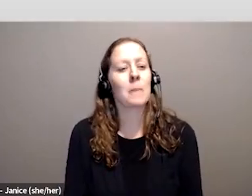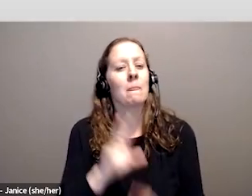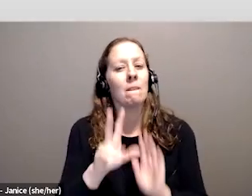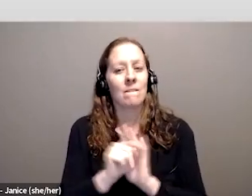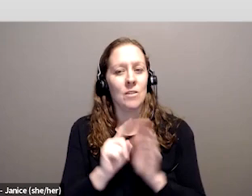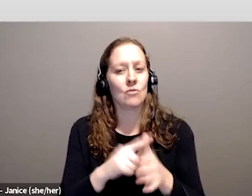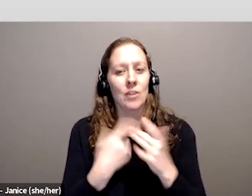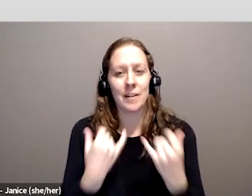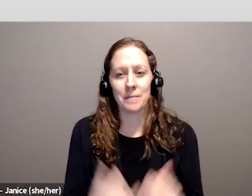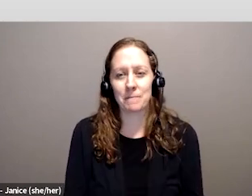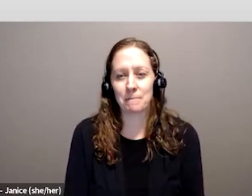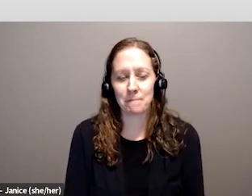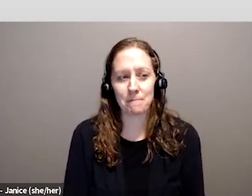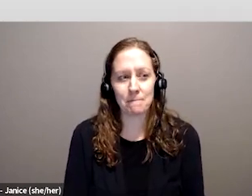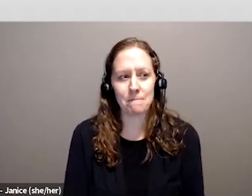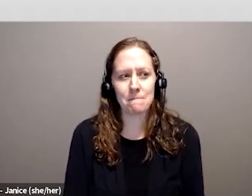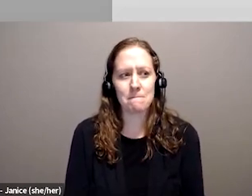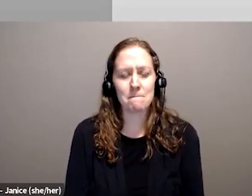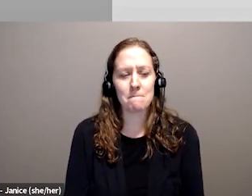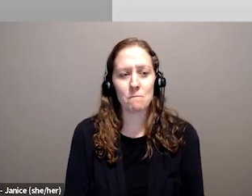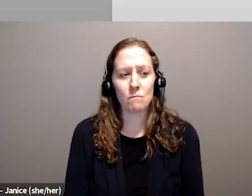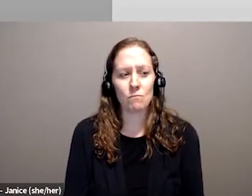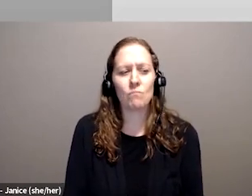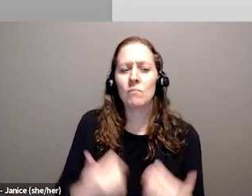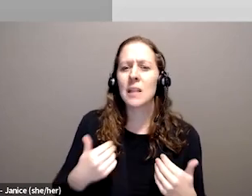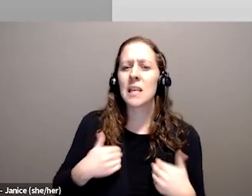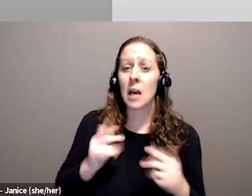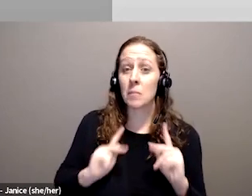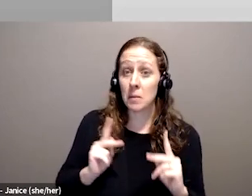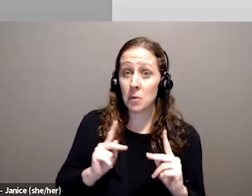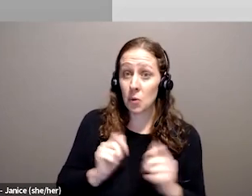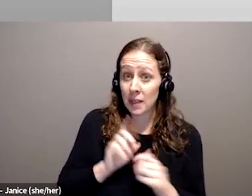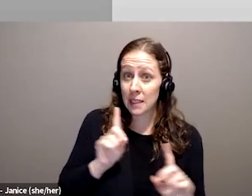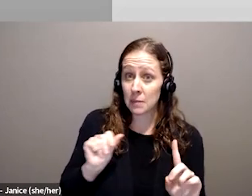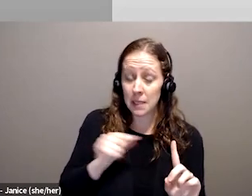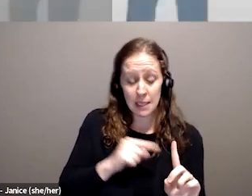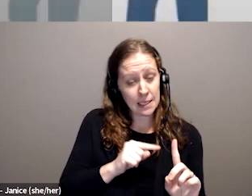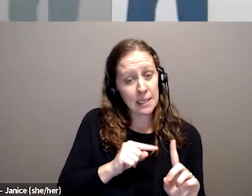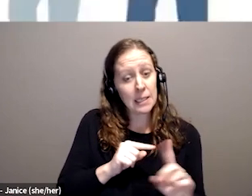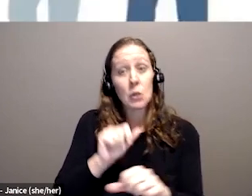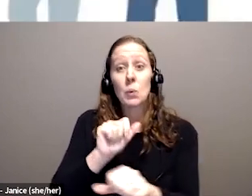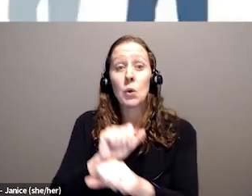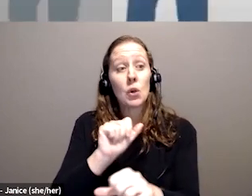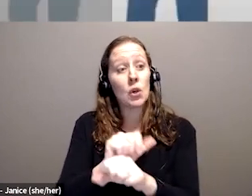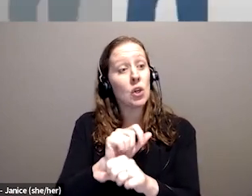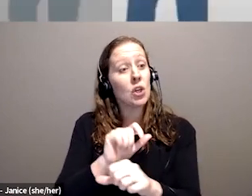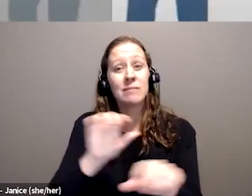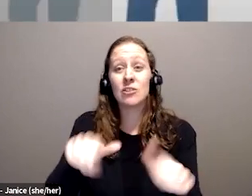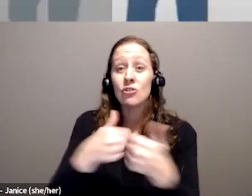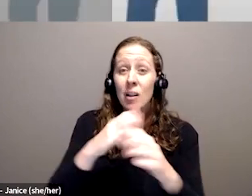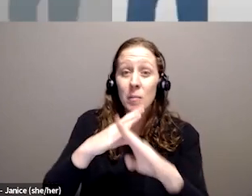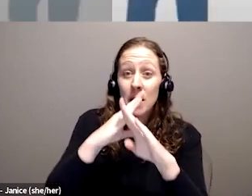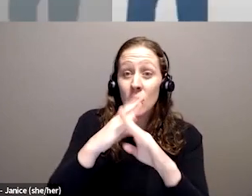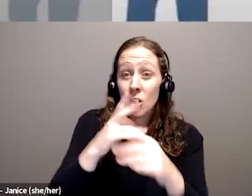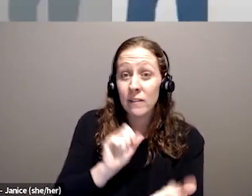now. What challenges do young people with disabilities face in the future of work? Researchers at the Institute